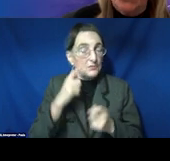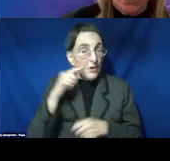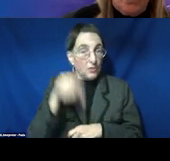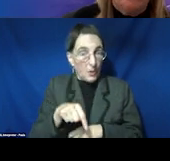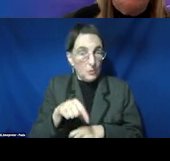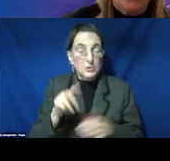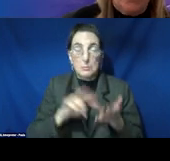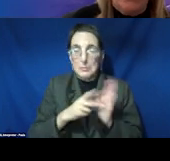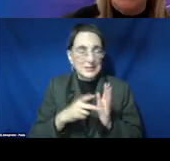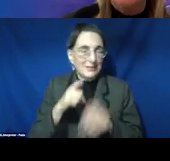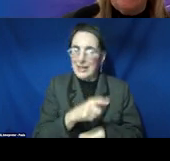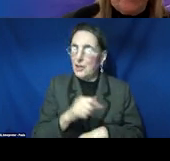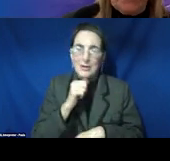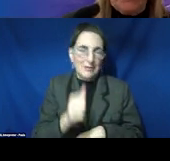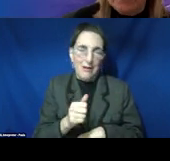considered